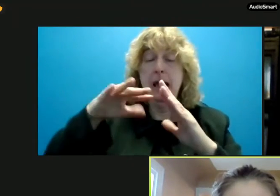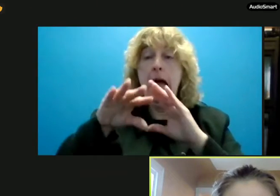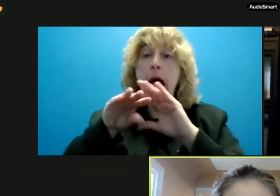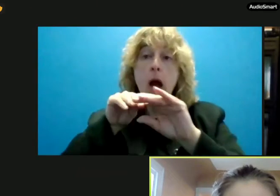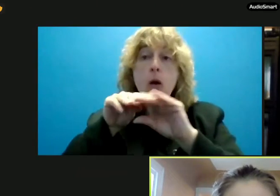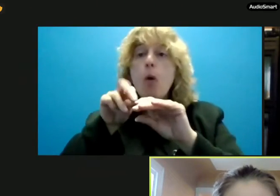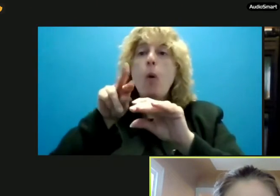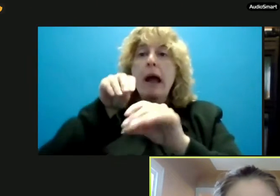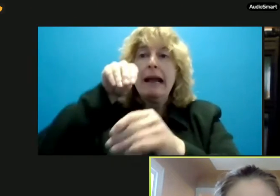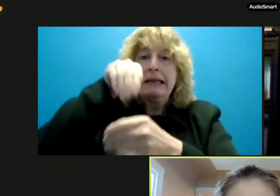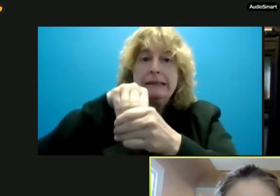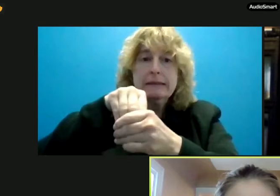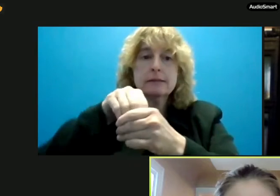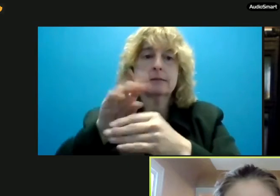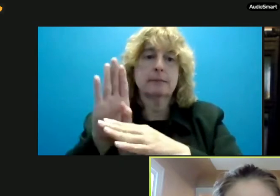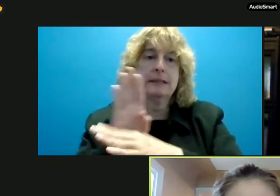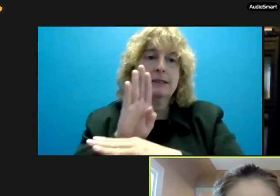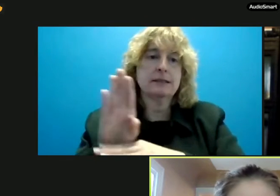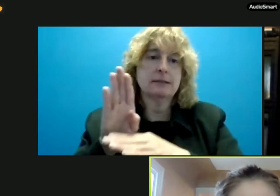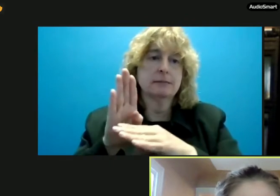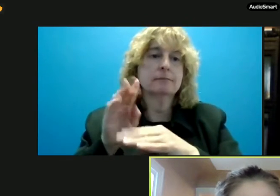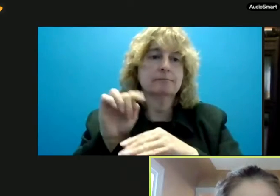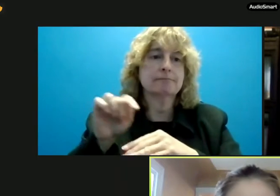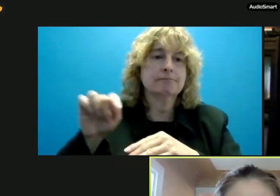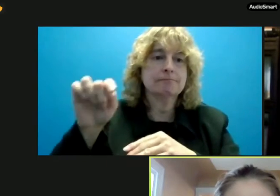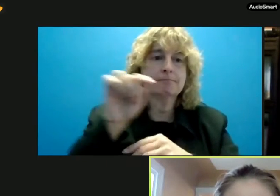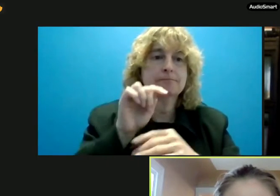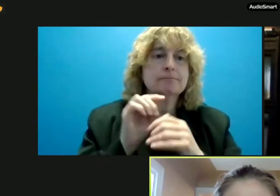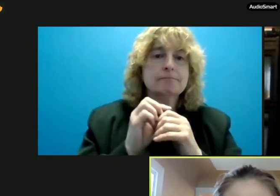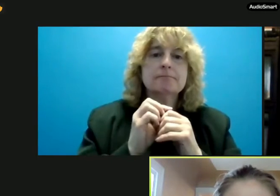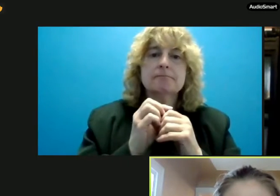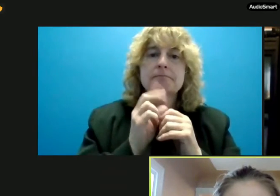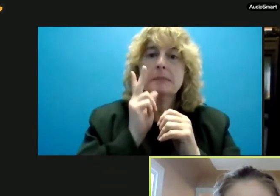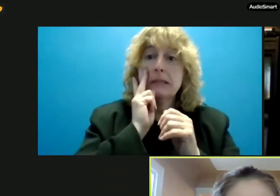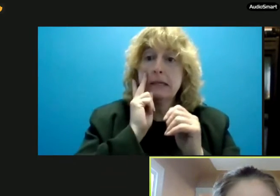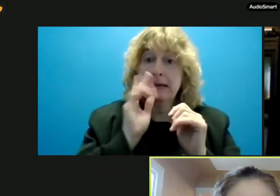See if I can still wait to get the ability to share my slides.